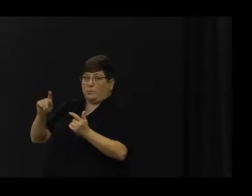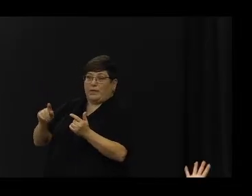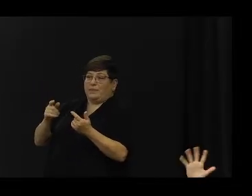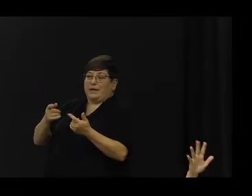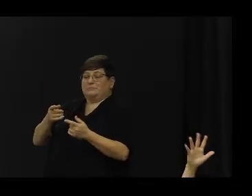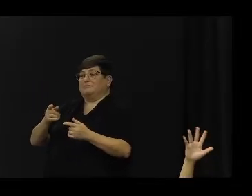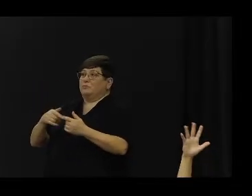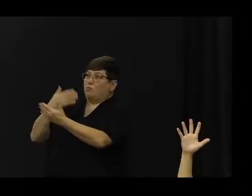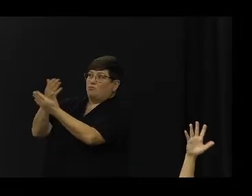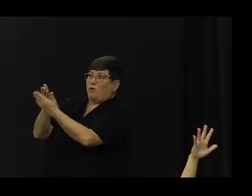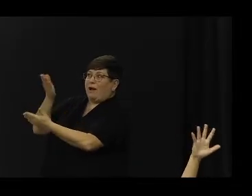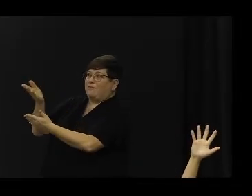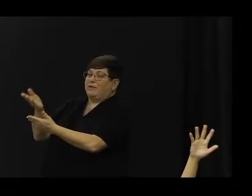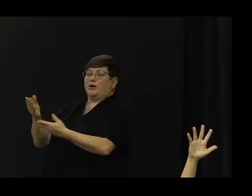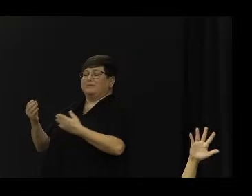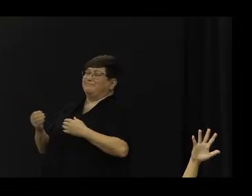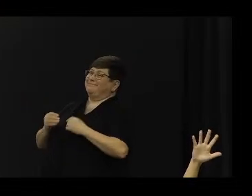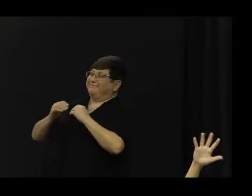proud.